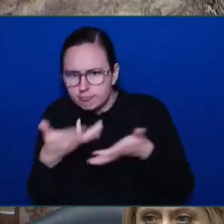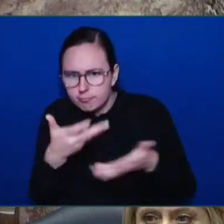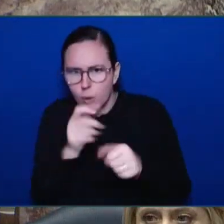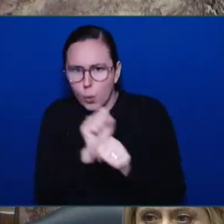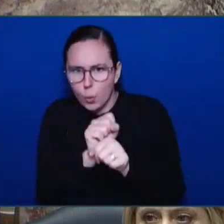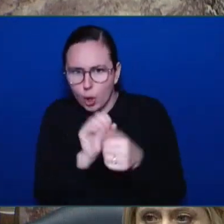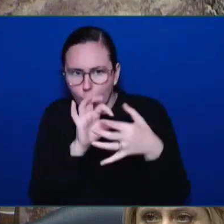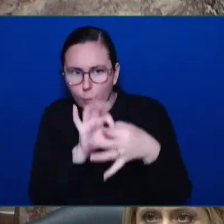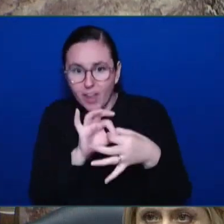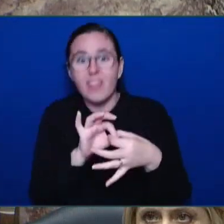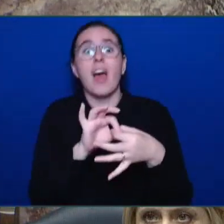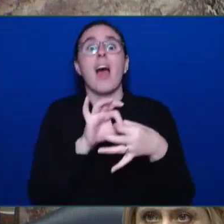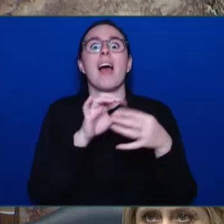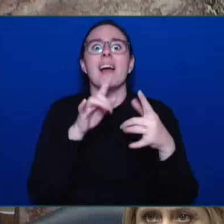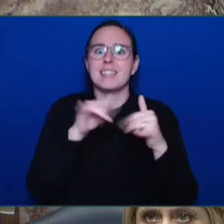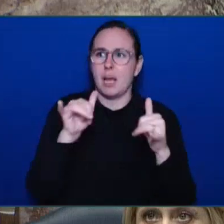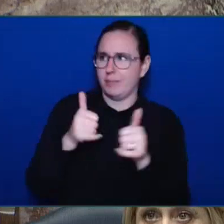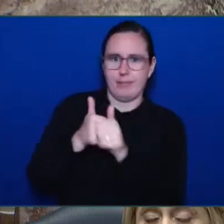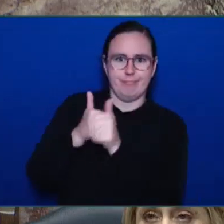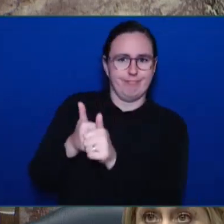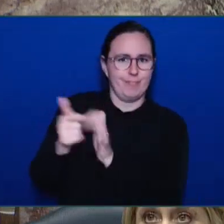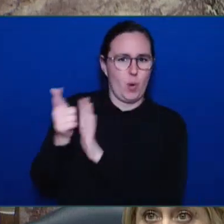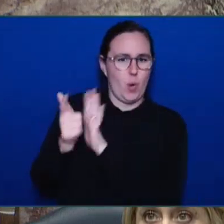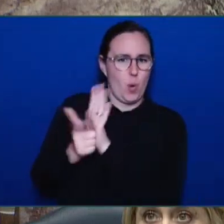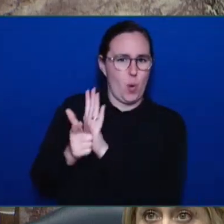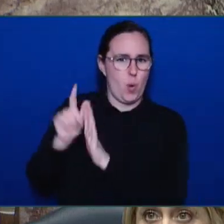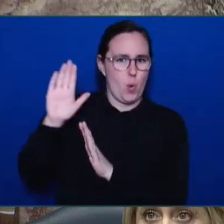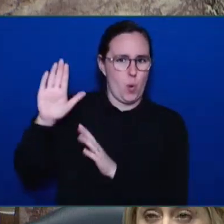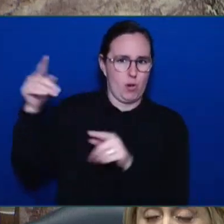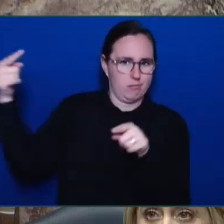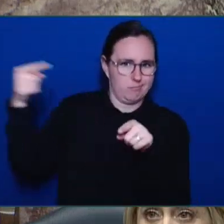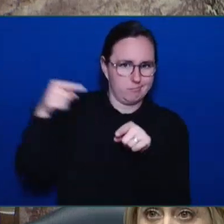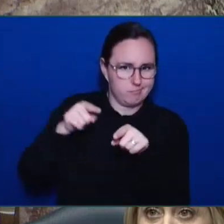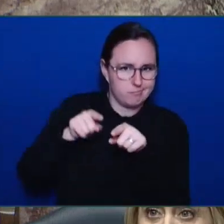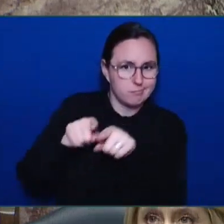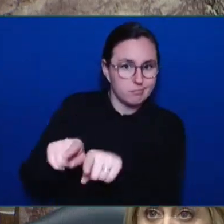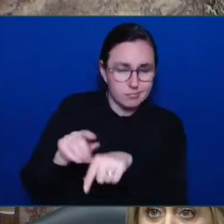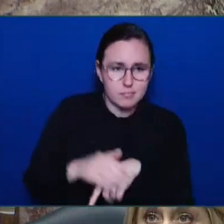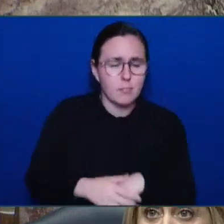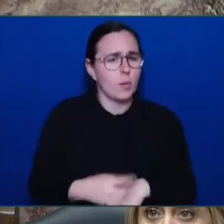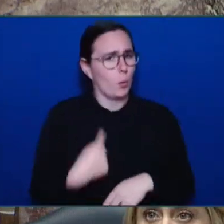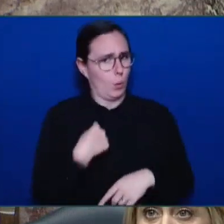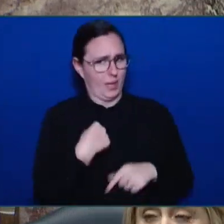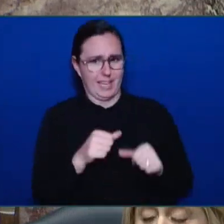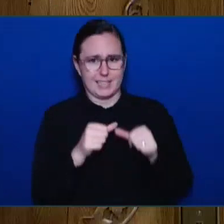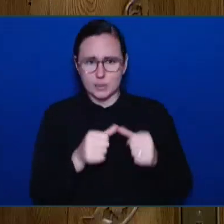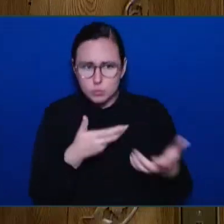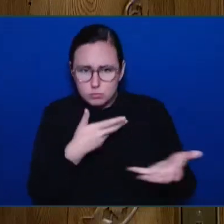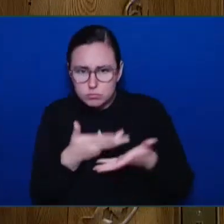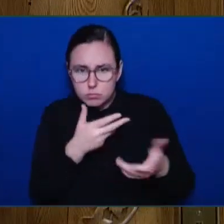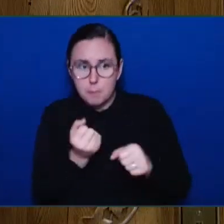work with frontline clinicians to ensure that that Act is operating correctly.